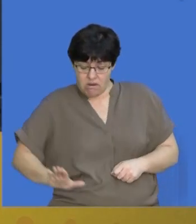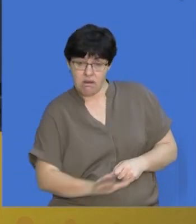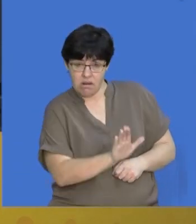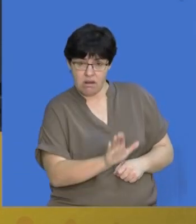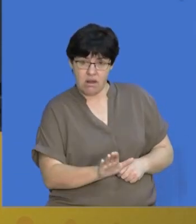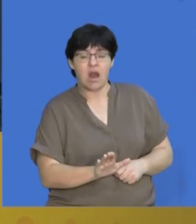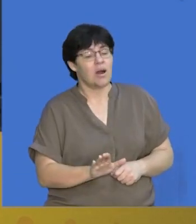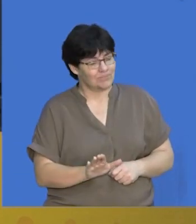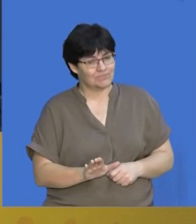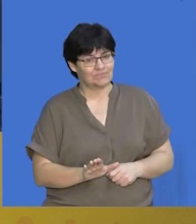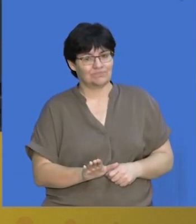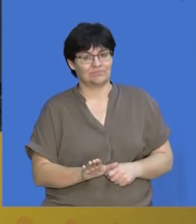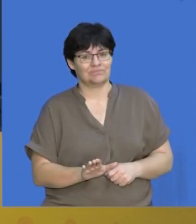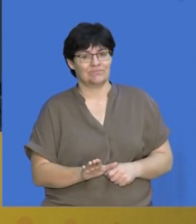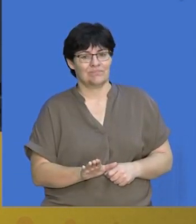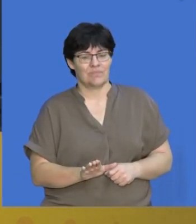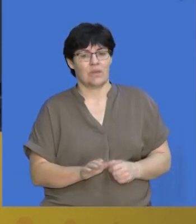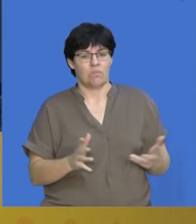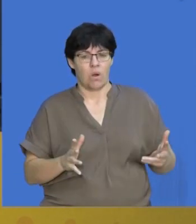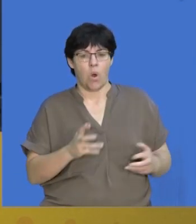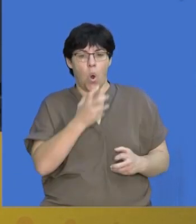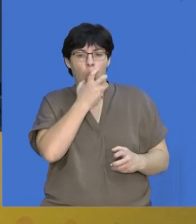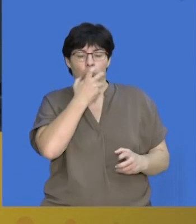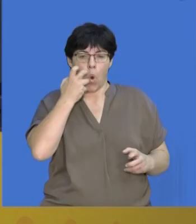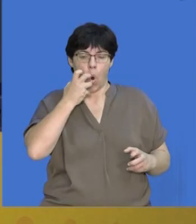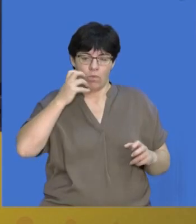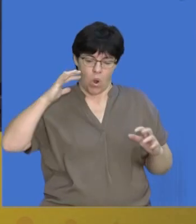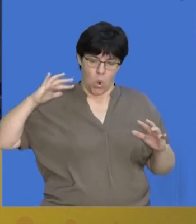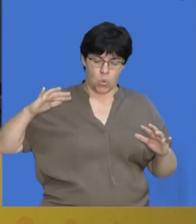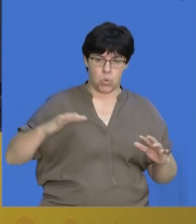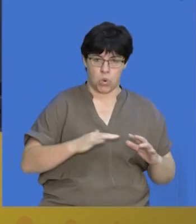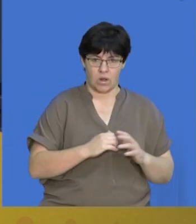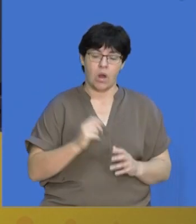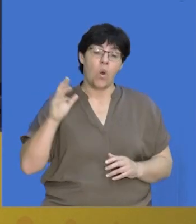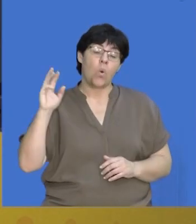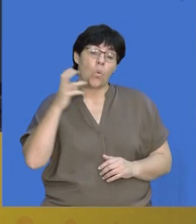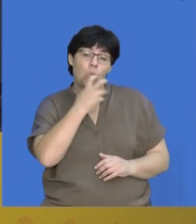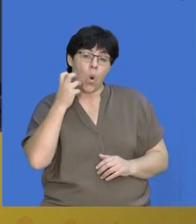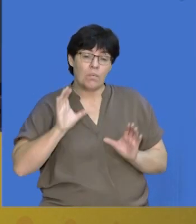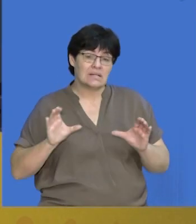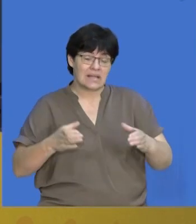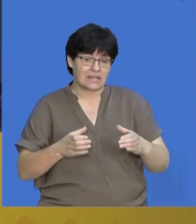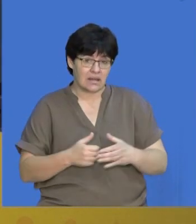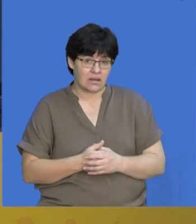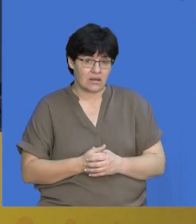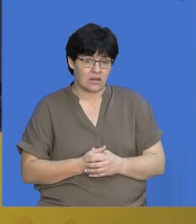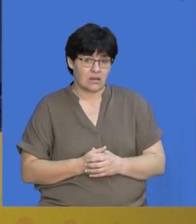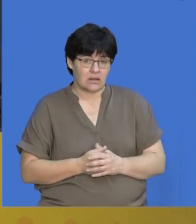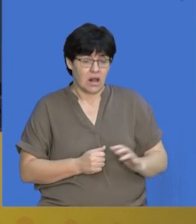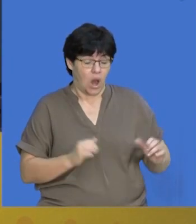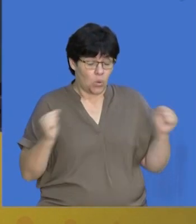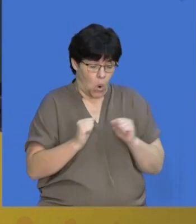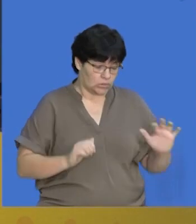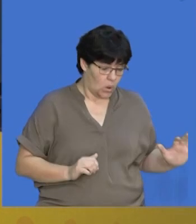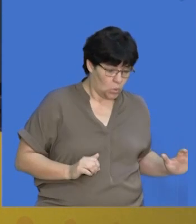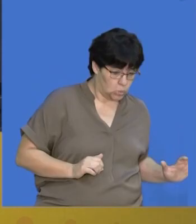be dominated by the warm sector. And what is the warm sector? As a cold front reaches,